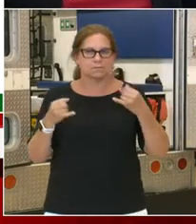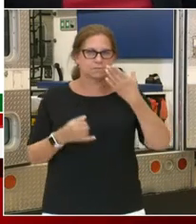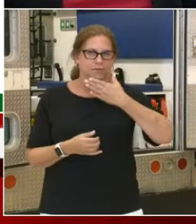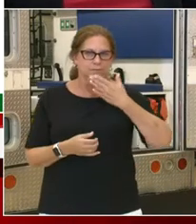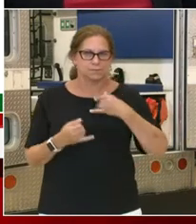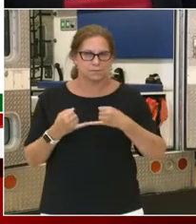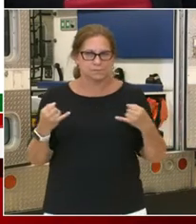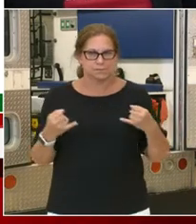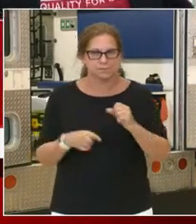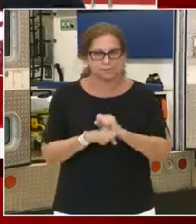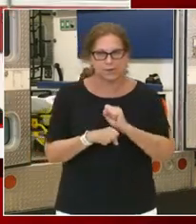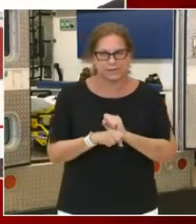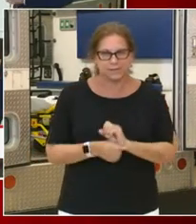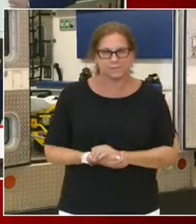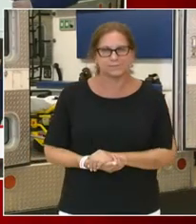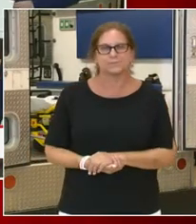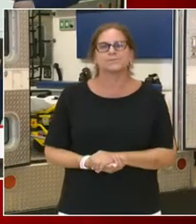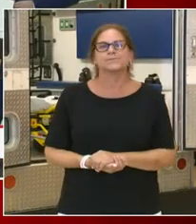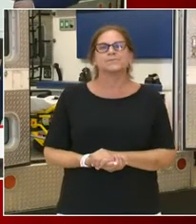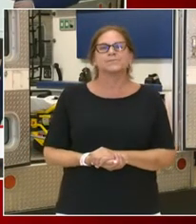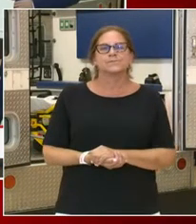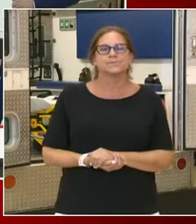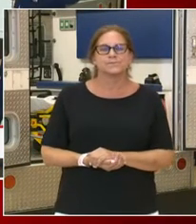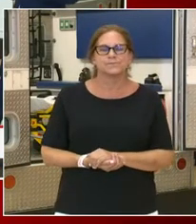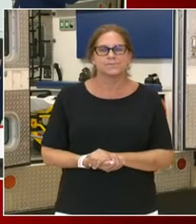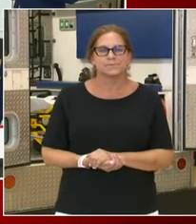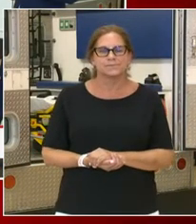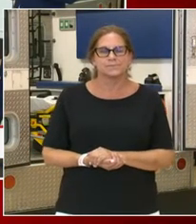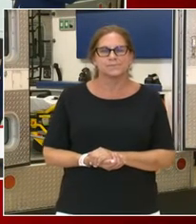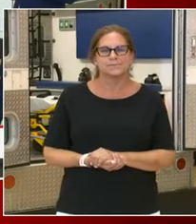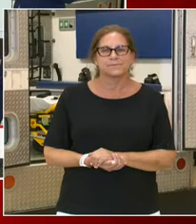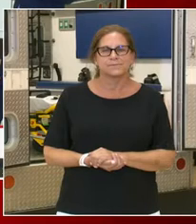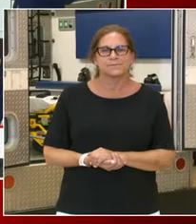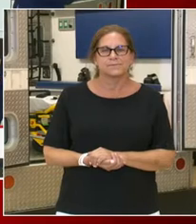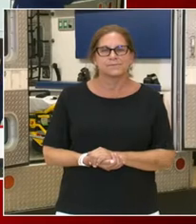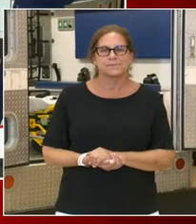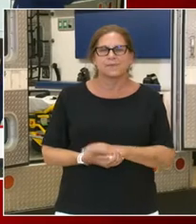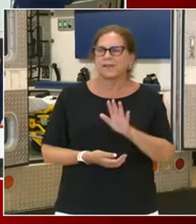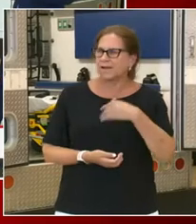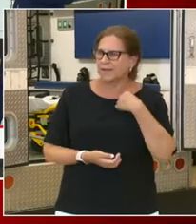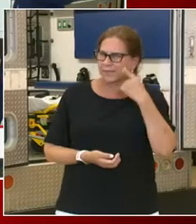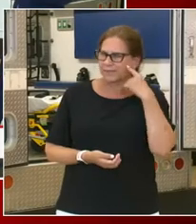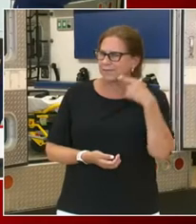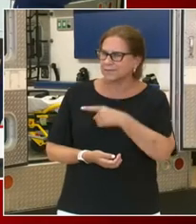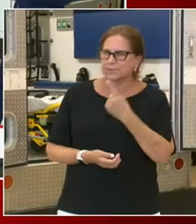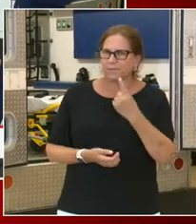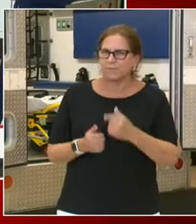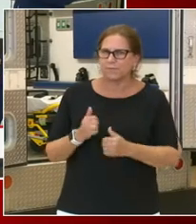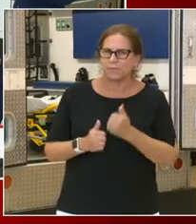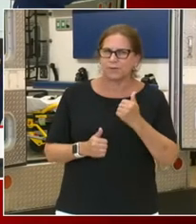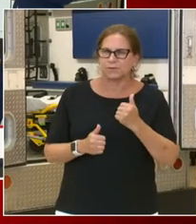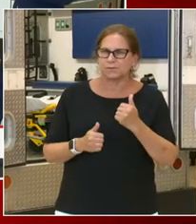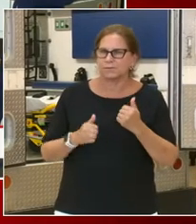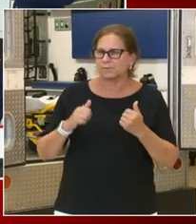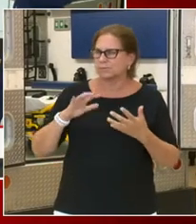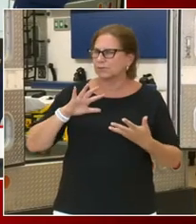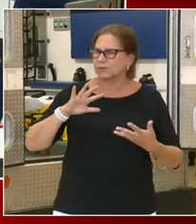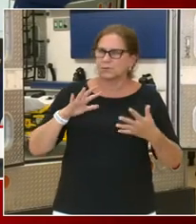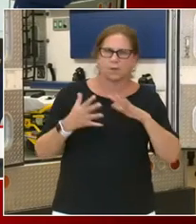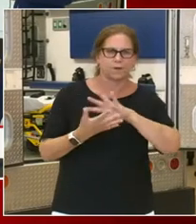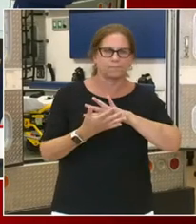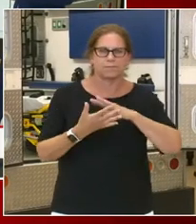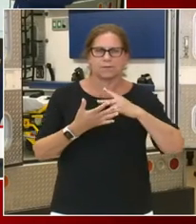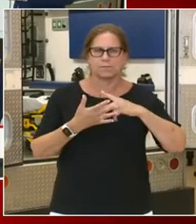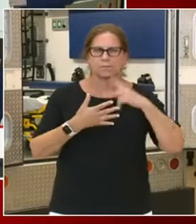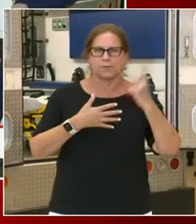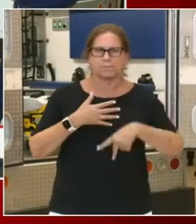great. And we talked a little bit about it earlier, but I do think this is one of the most transformative programs for our young people, which is the Marion Barry Summer